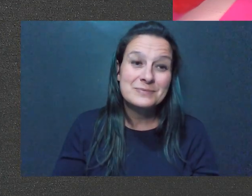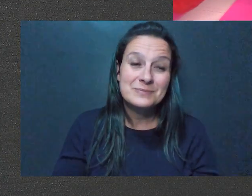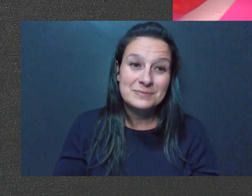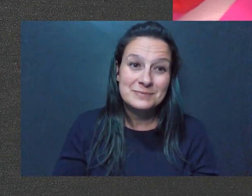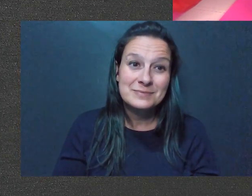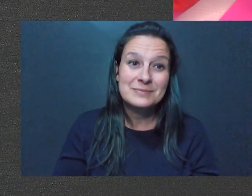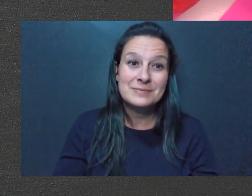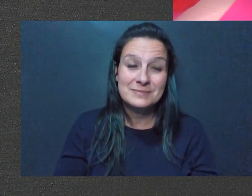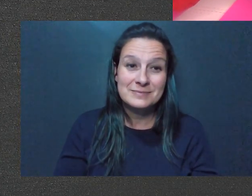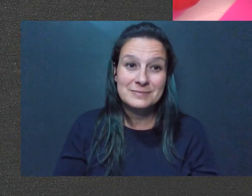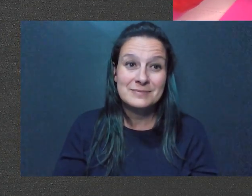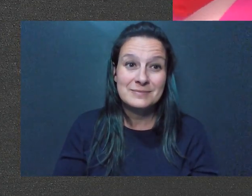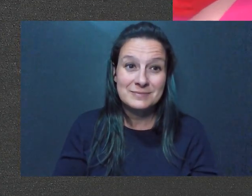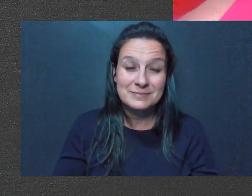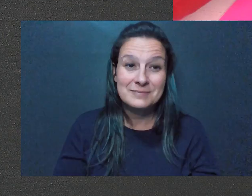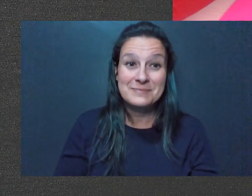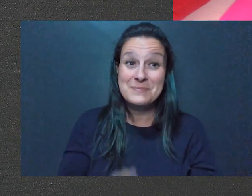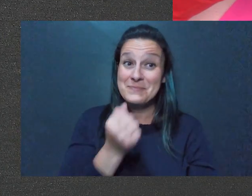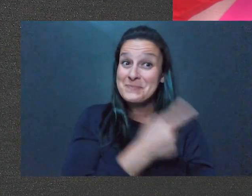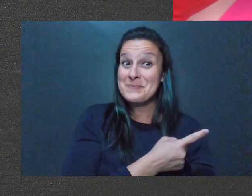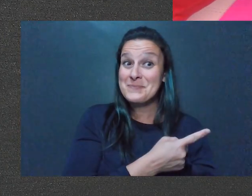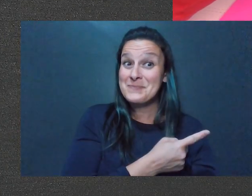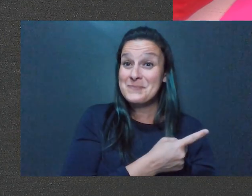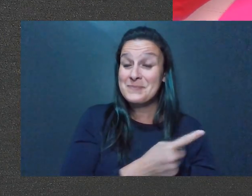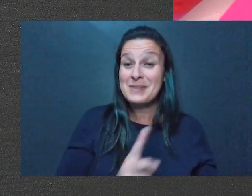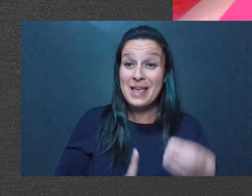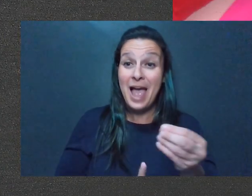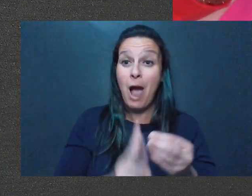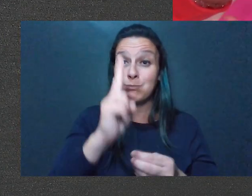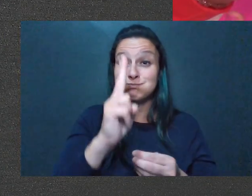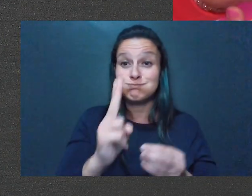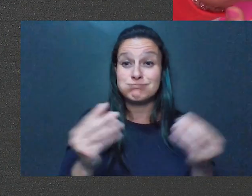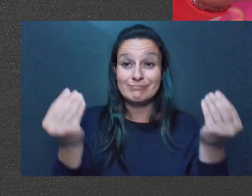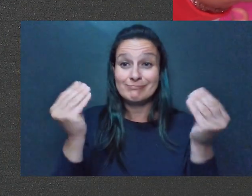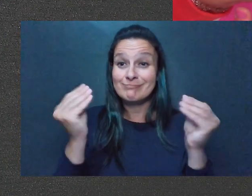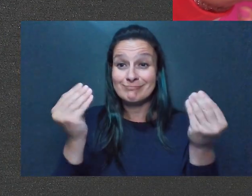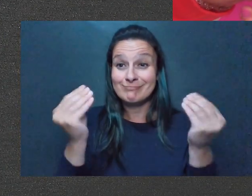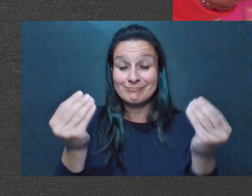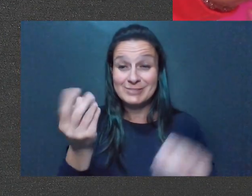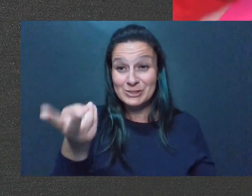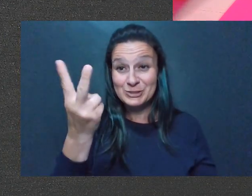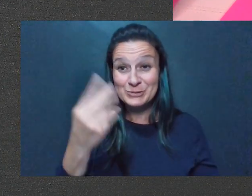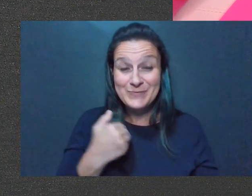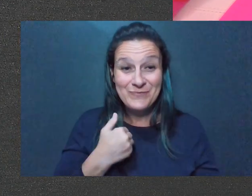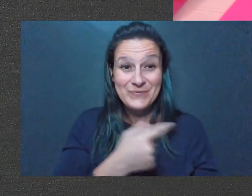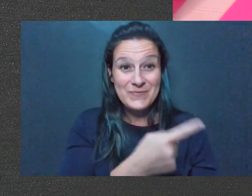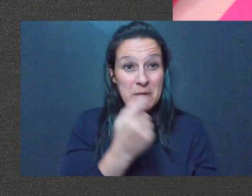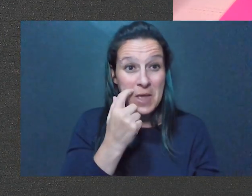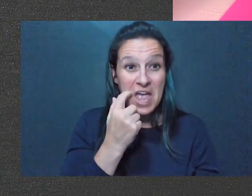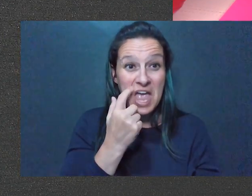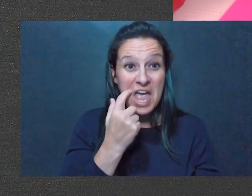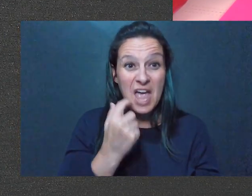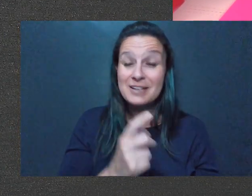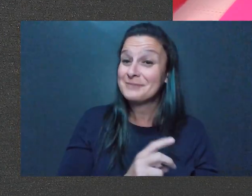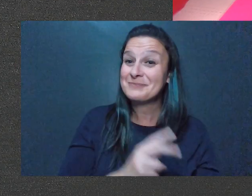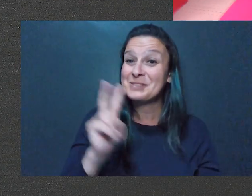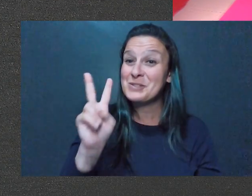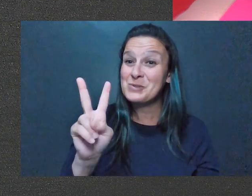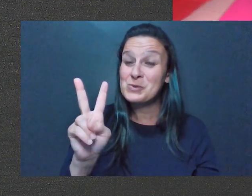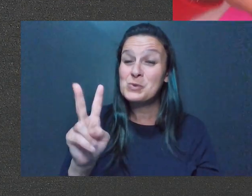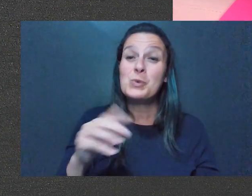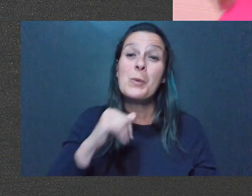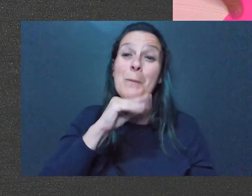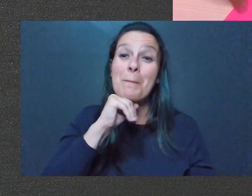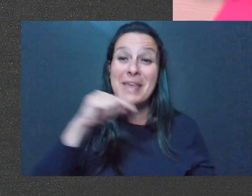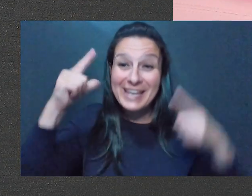when you open it up, you'll have a fold line in the middle. Just cut it in half, and you've got yourself 2 big